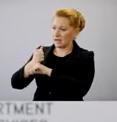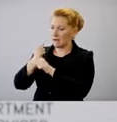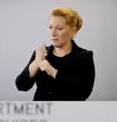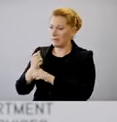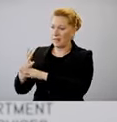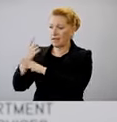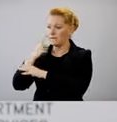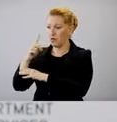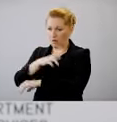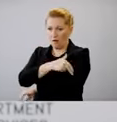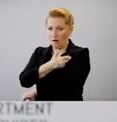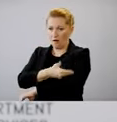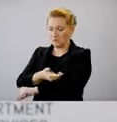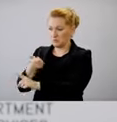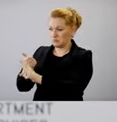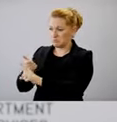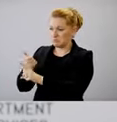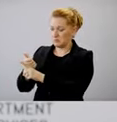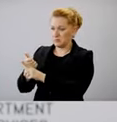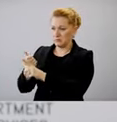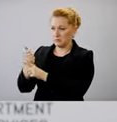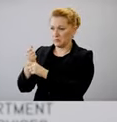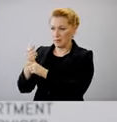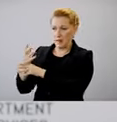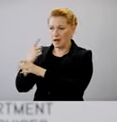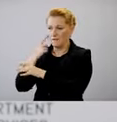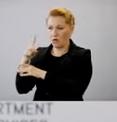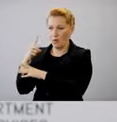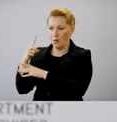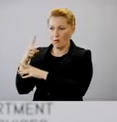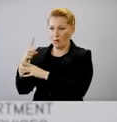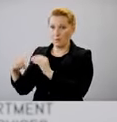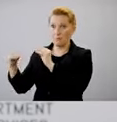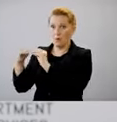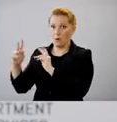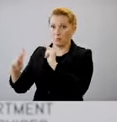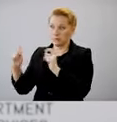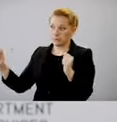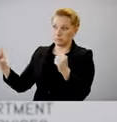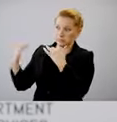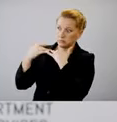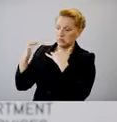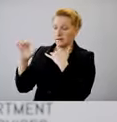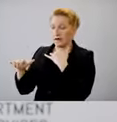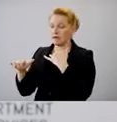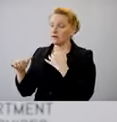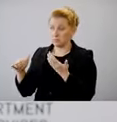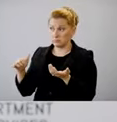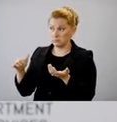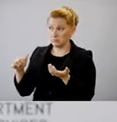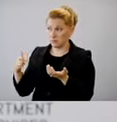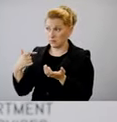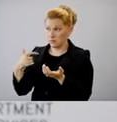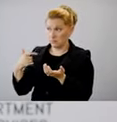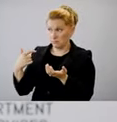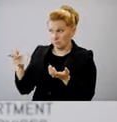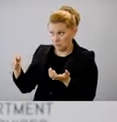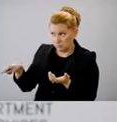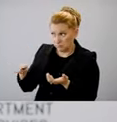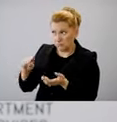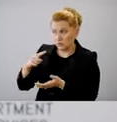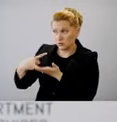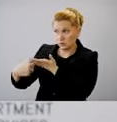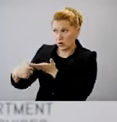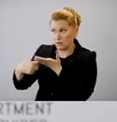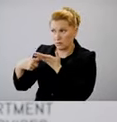for the hospitals to prepare for these, extra cases. Is there any talk about implementing any of those plans, or any